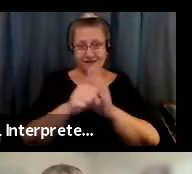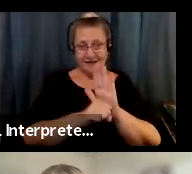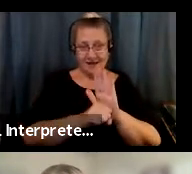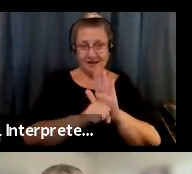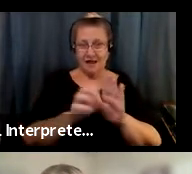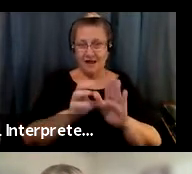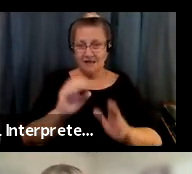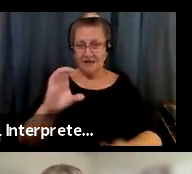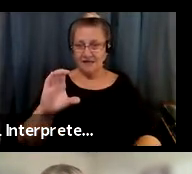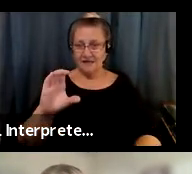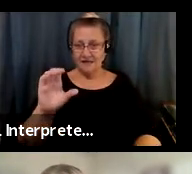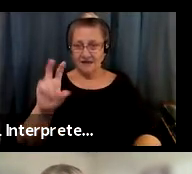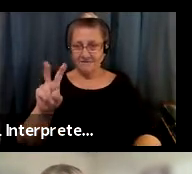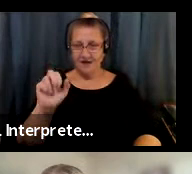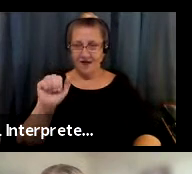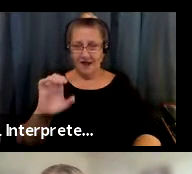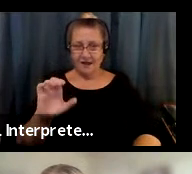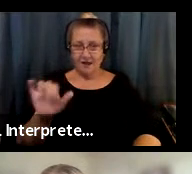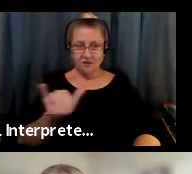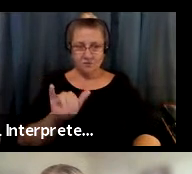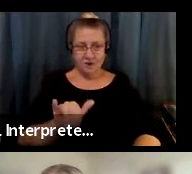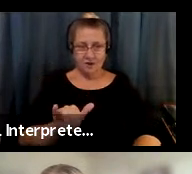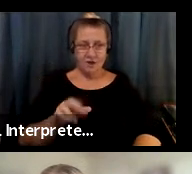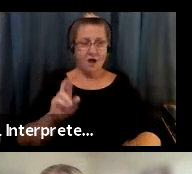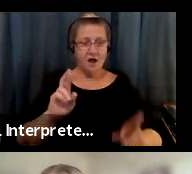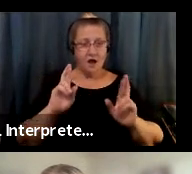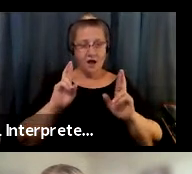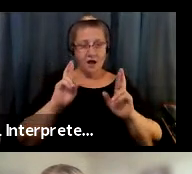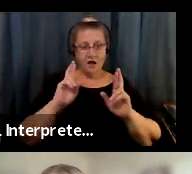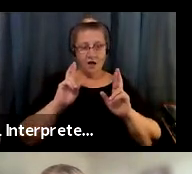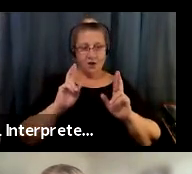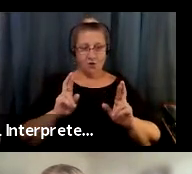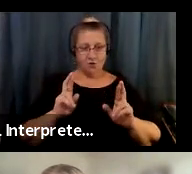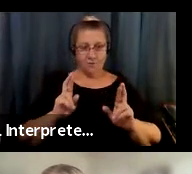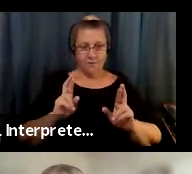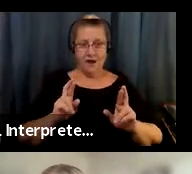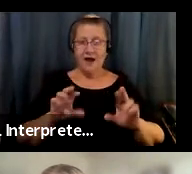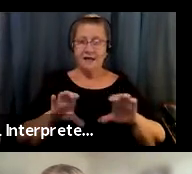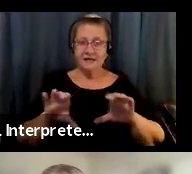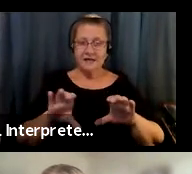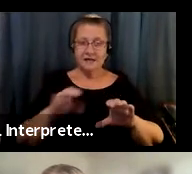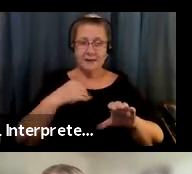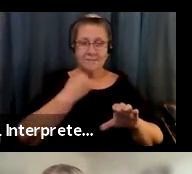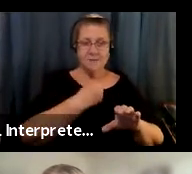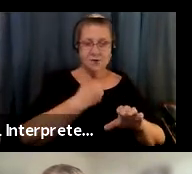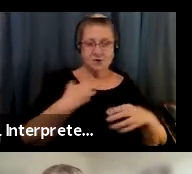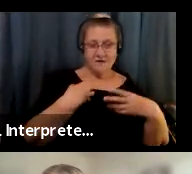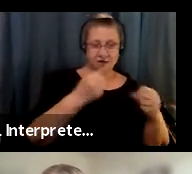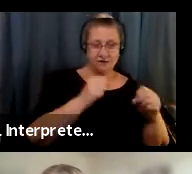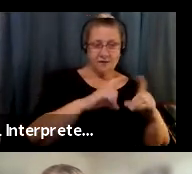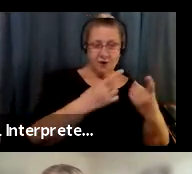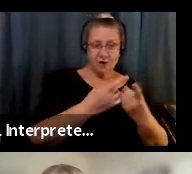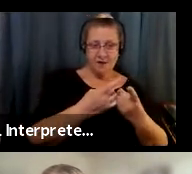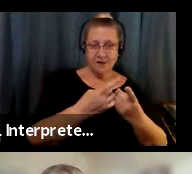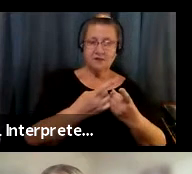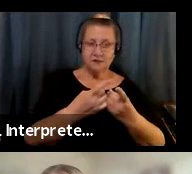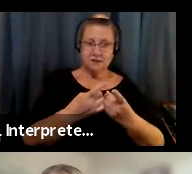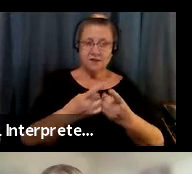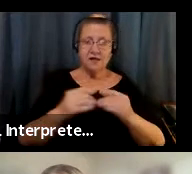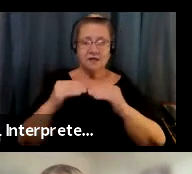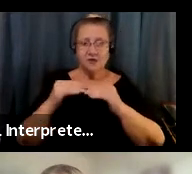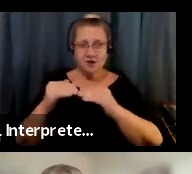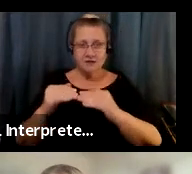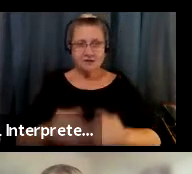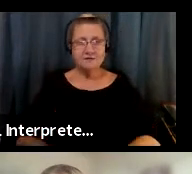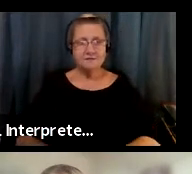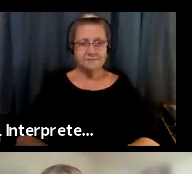CVAC as well. I hope I did the members of health justice here. Thank you. Thank you, Dr. John. We're